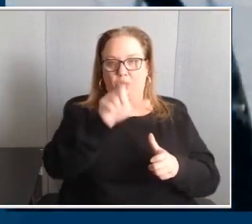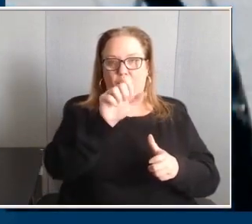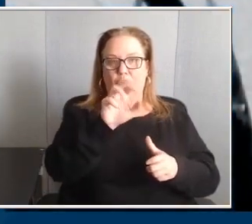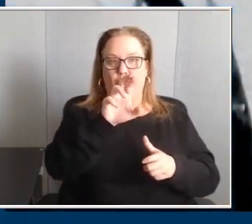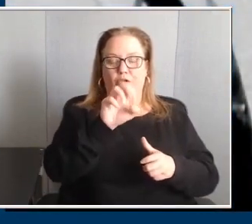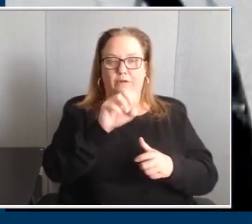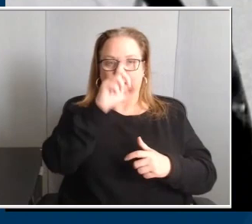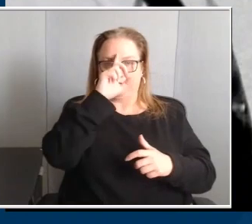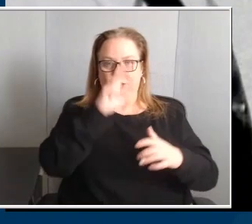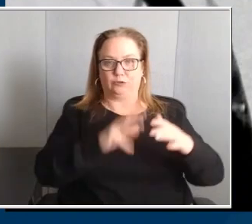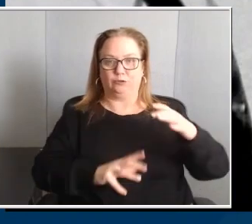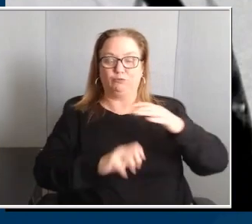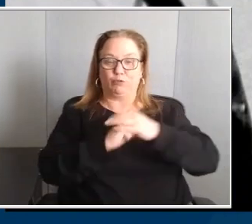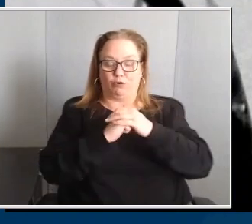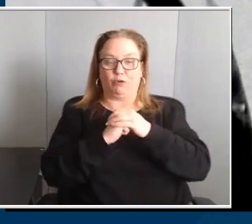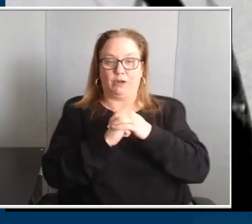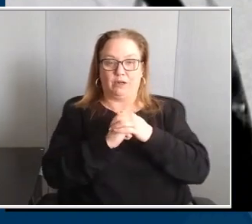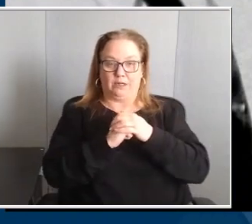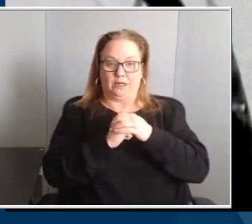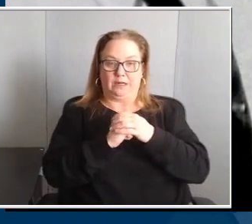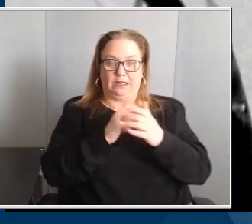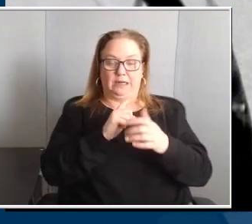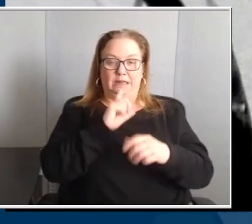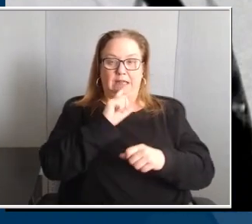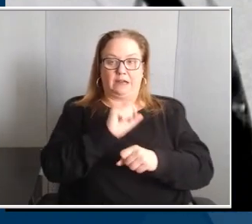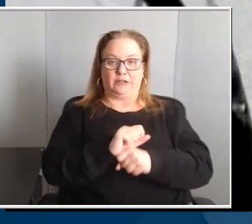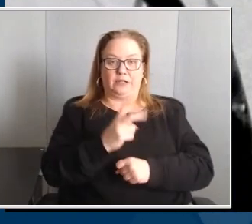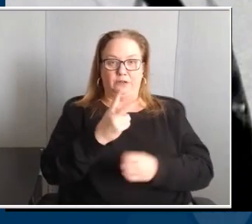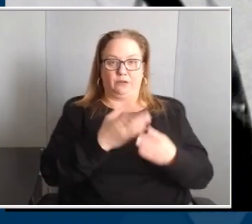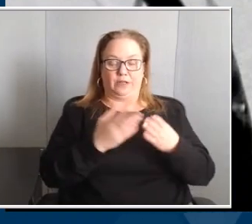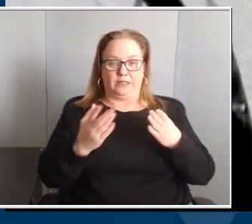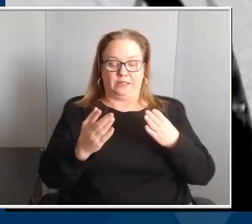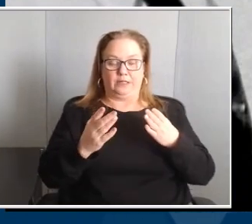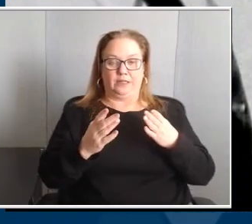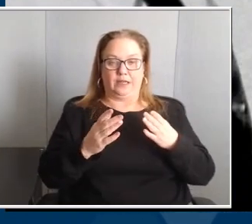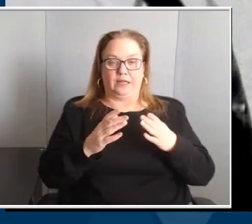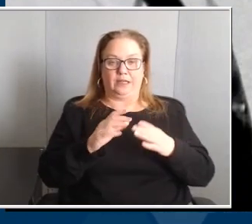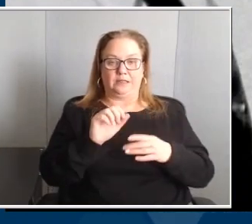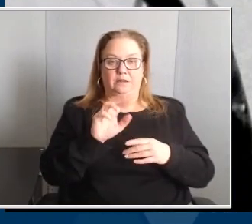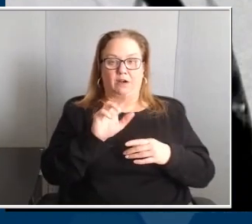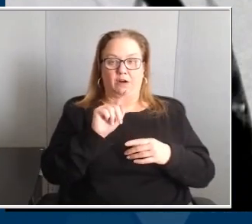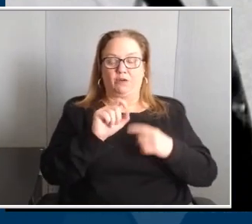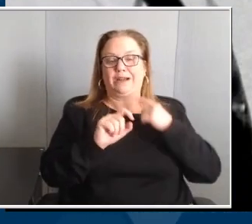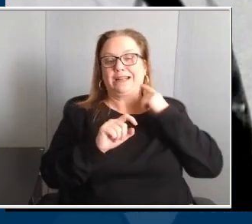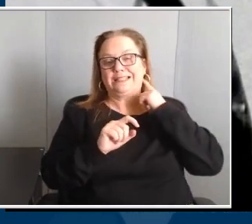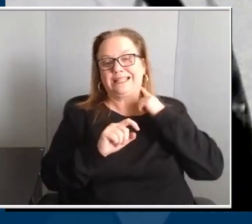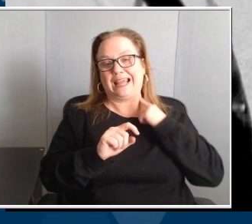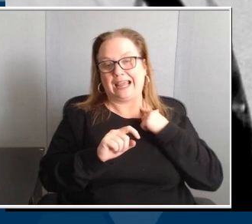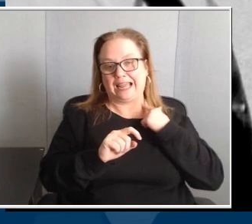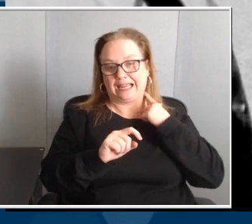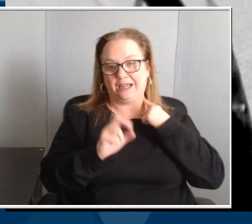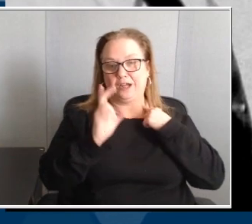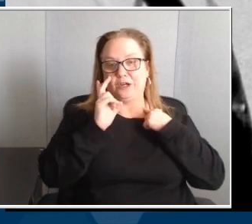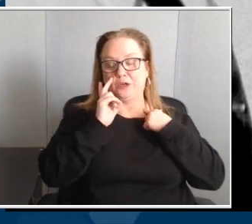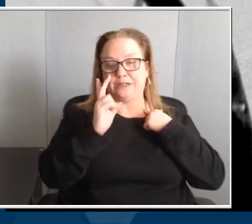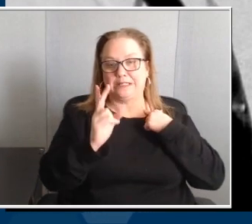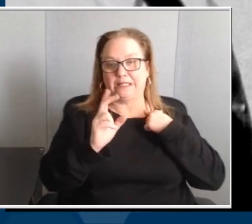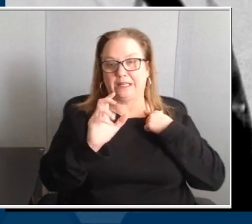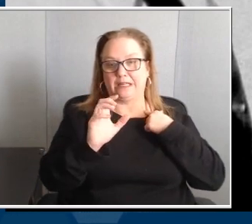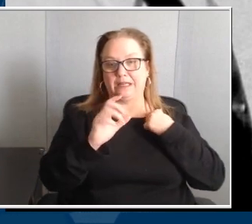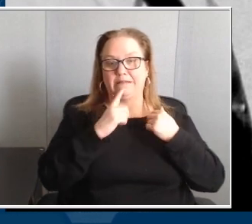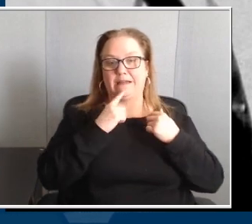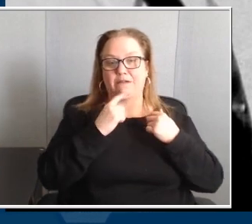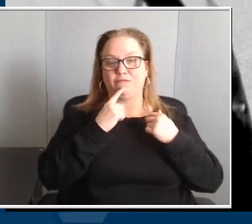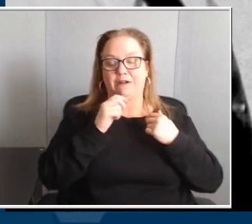there. And so he actually had two things going on. In his carotid artery down his neck, the picture on the left, you can see where that red arrow